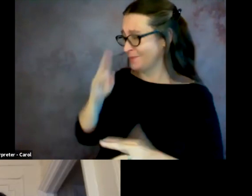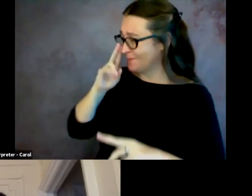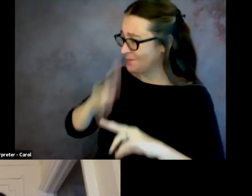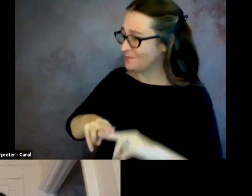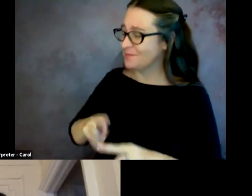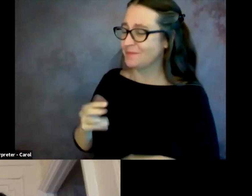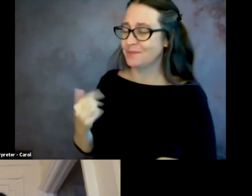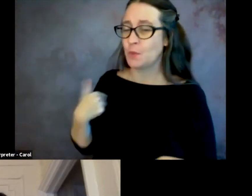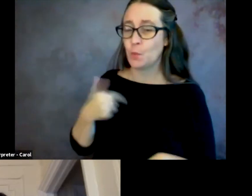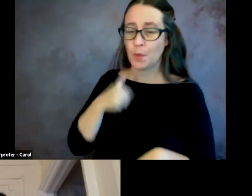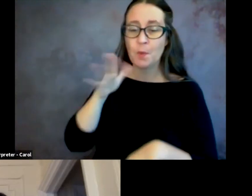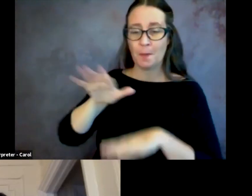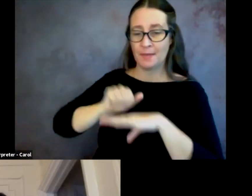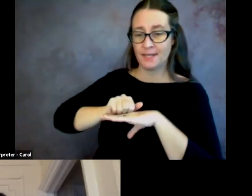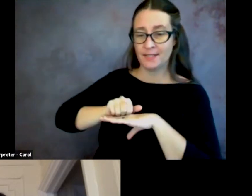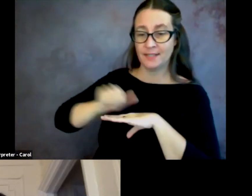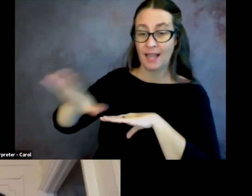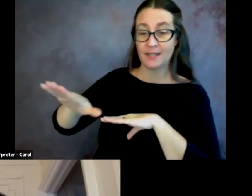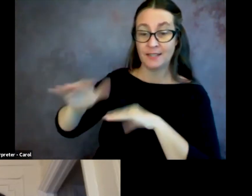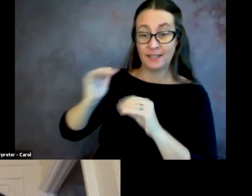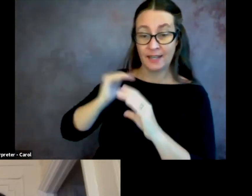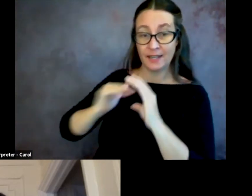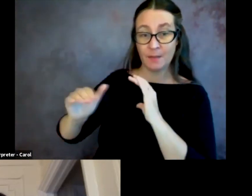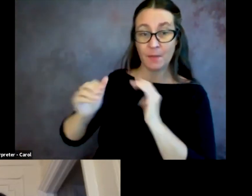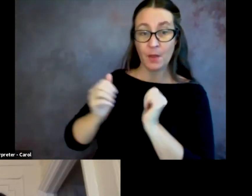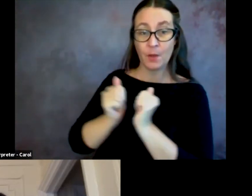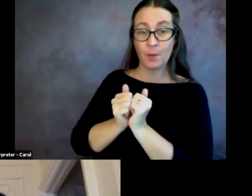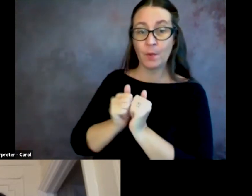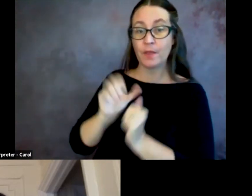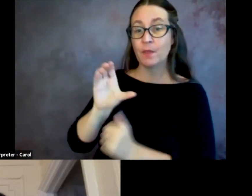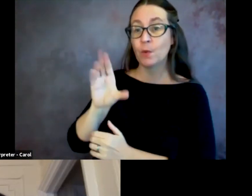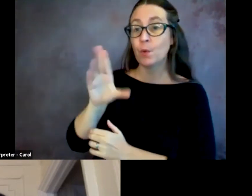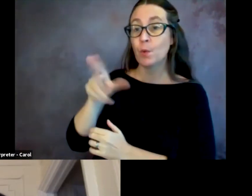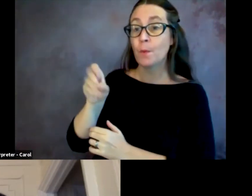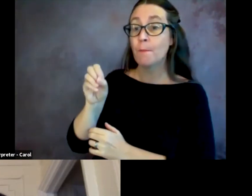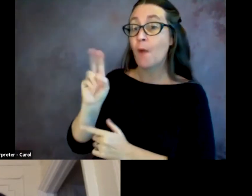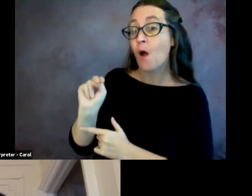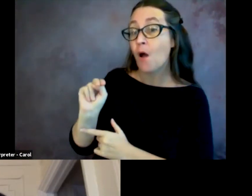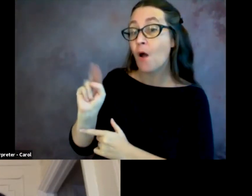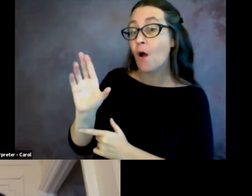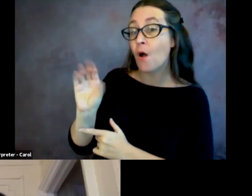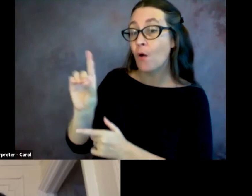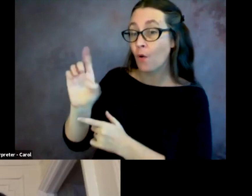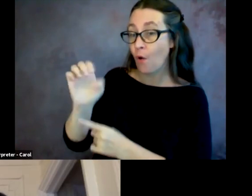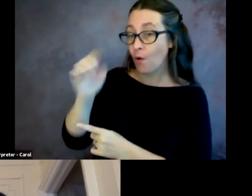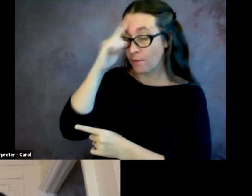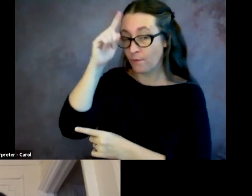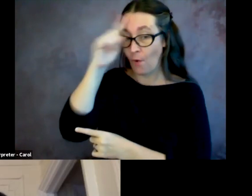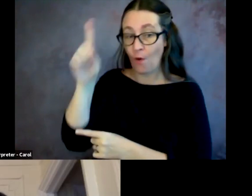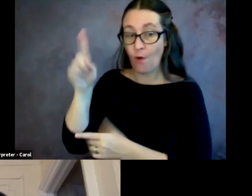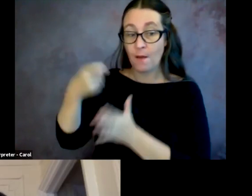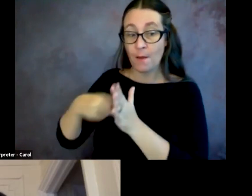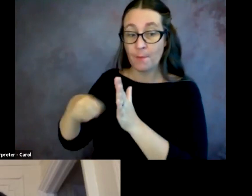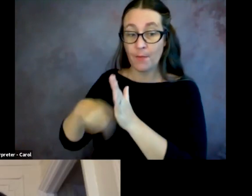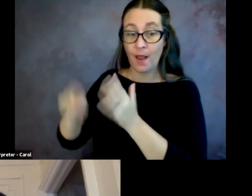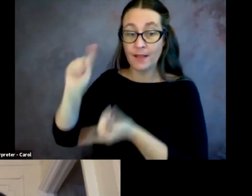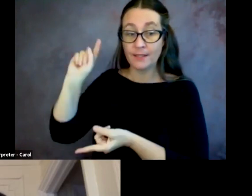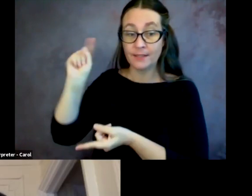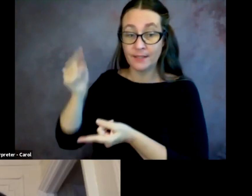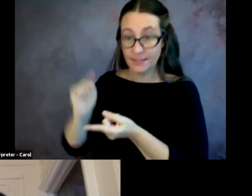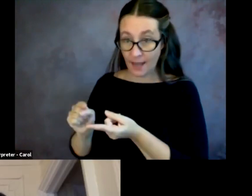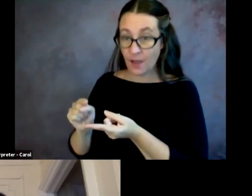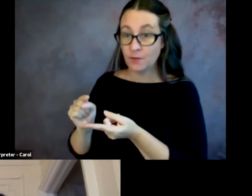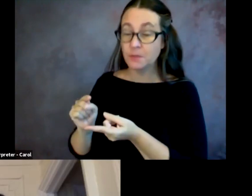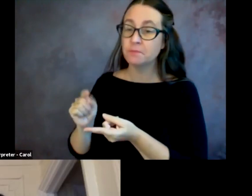be sending around an email with a coupon code for a discount on Descript. We'll be sending that